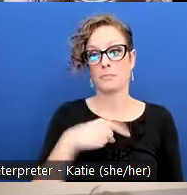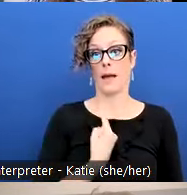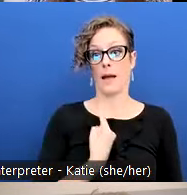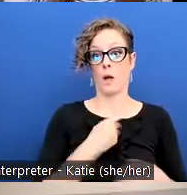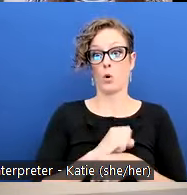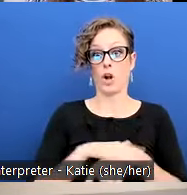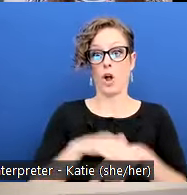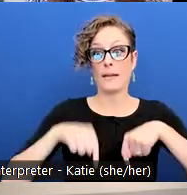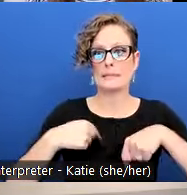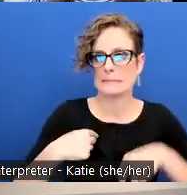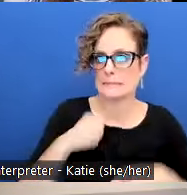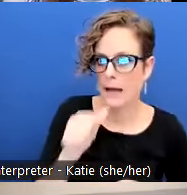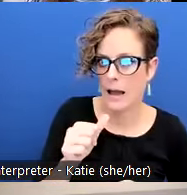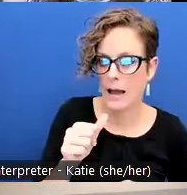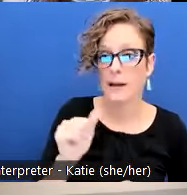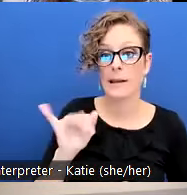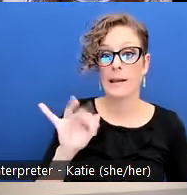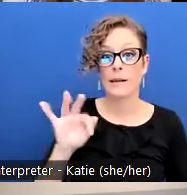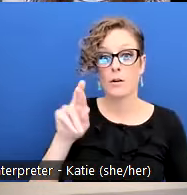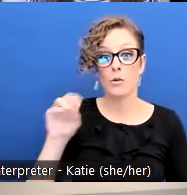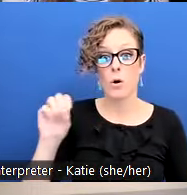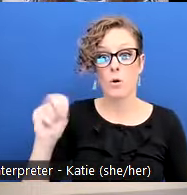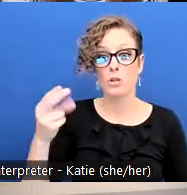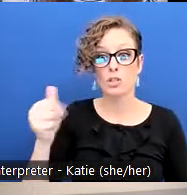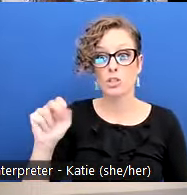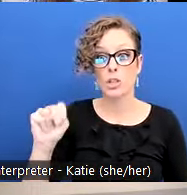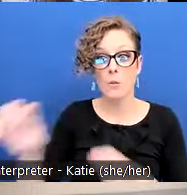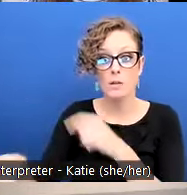know if you want to jump in, Roshan, but there have been